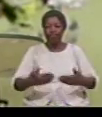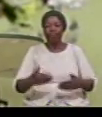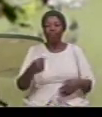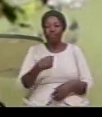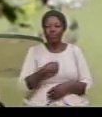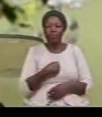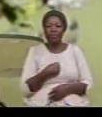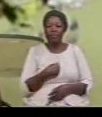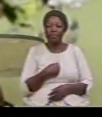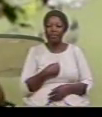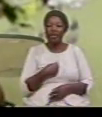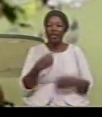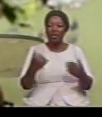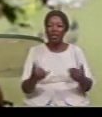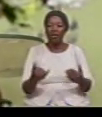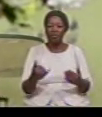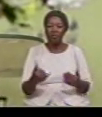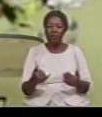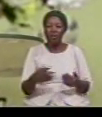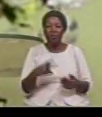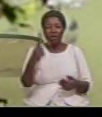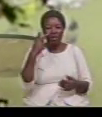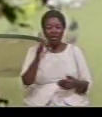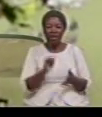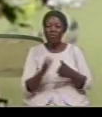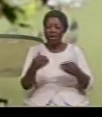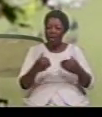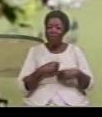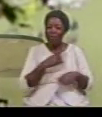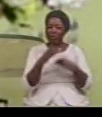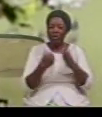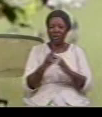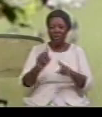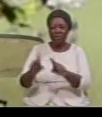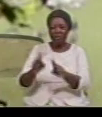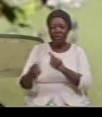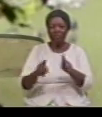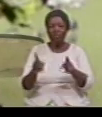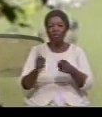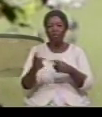3, there were details given to the priest to observe